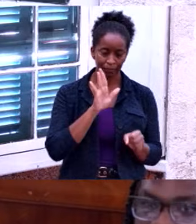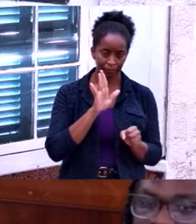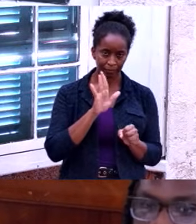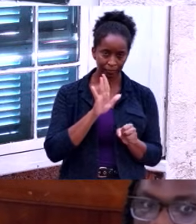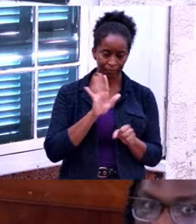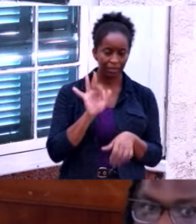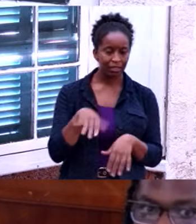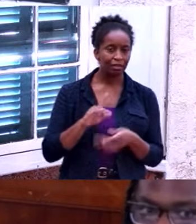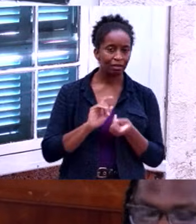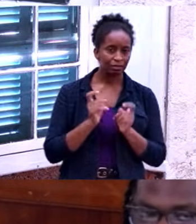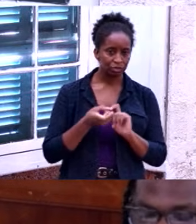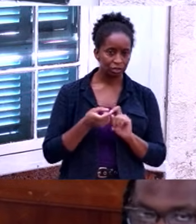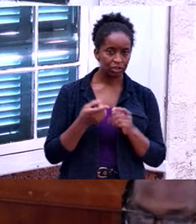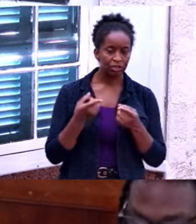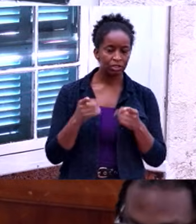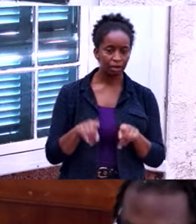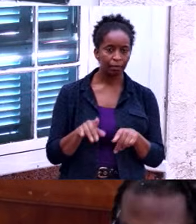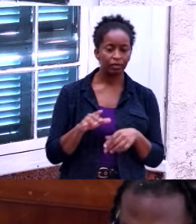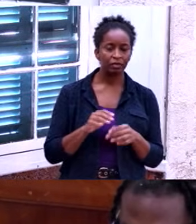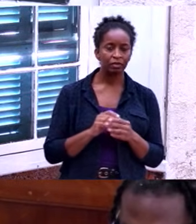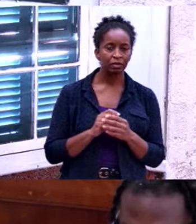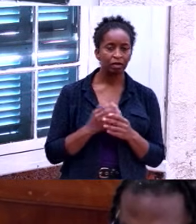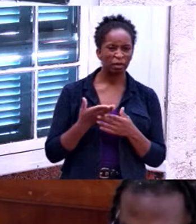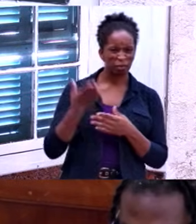independence, not delivered.